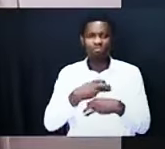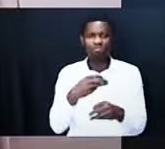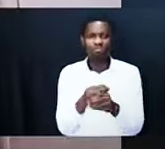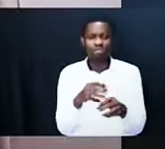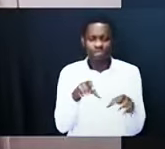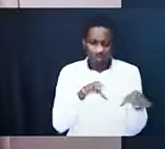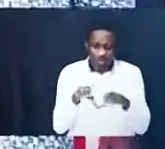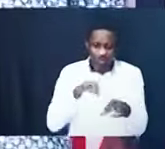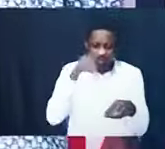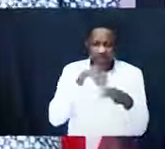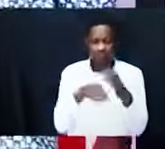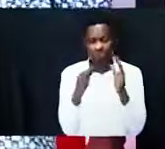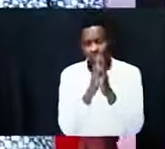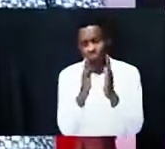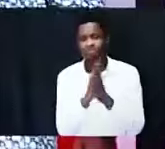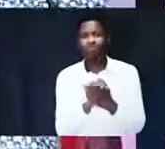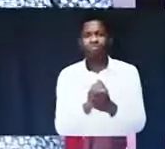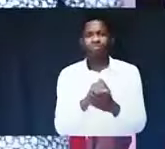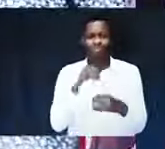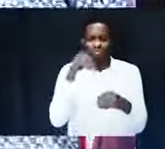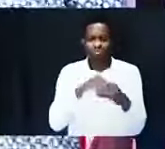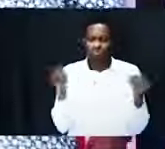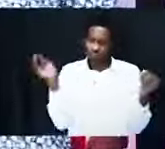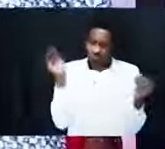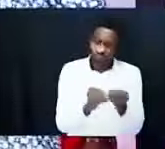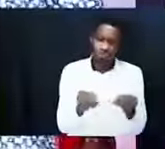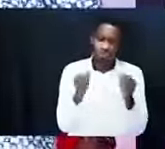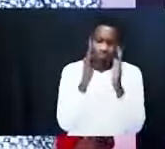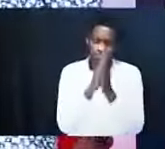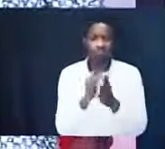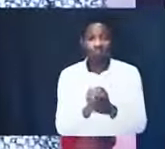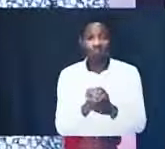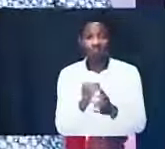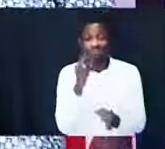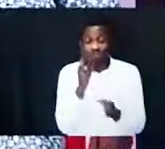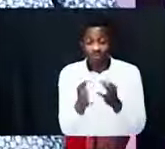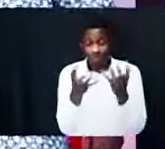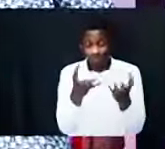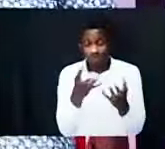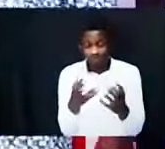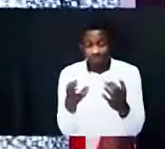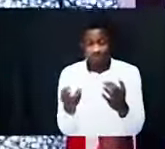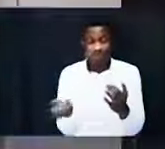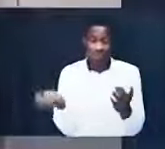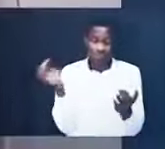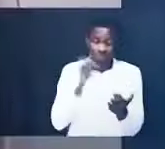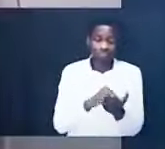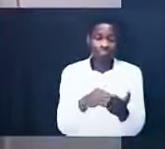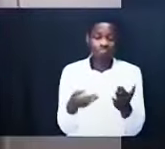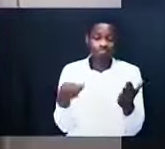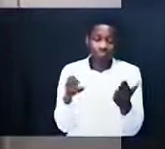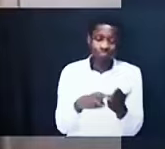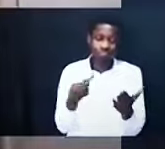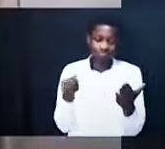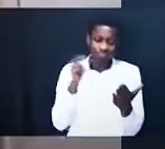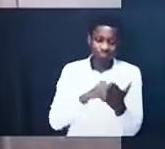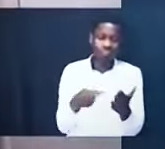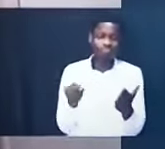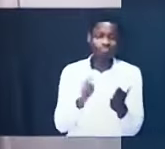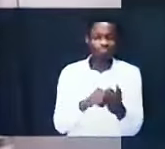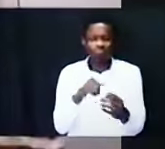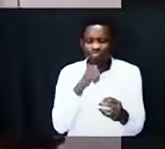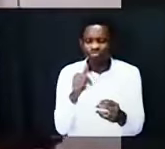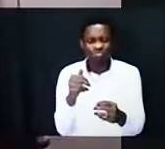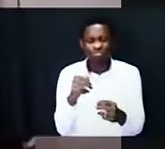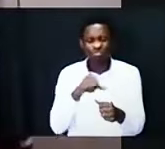prayer. And in much prayer. If we really want revival, it's not about correct